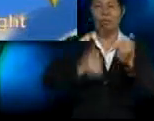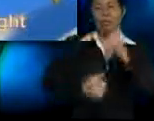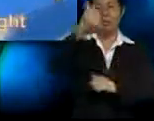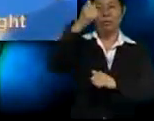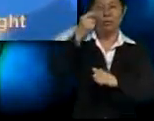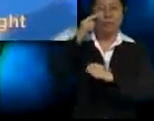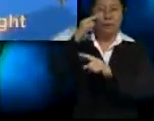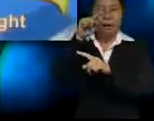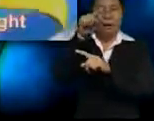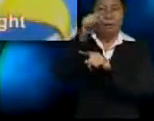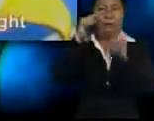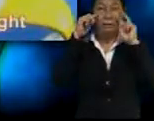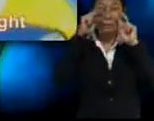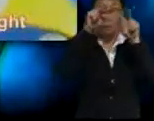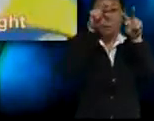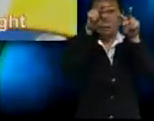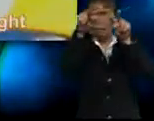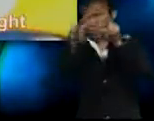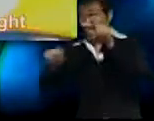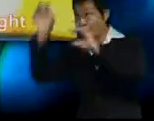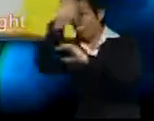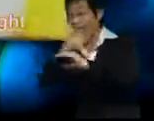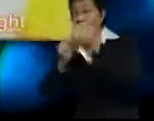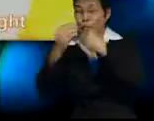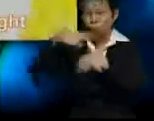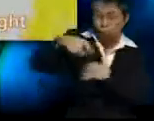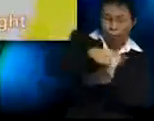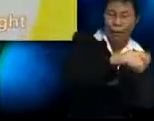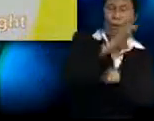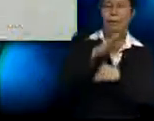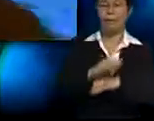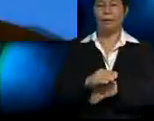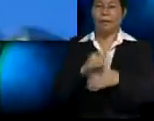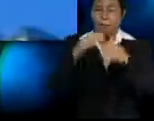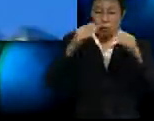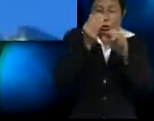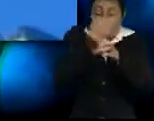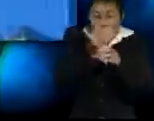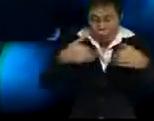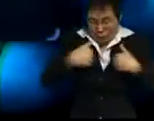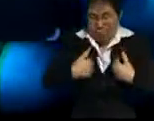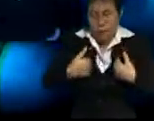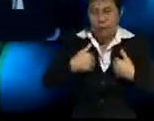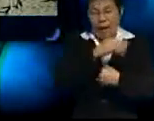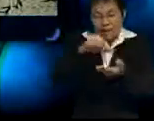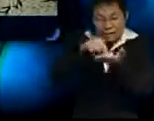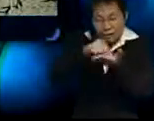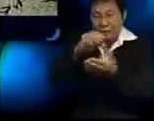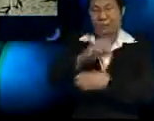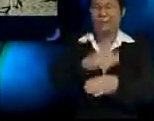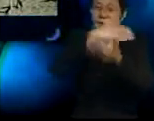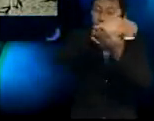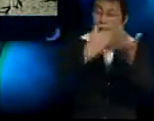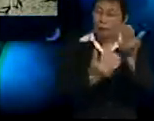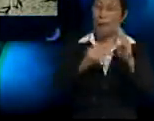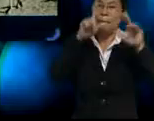keen eyesight to find food like bugs, worms, small mammals, and grains. But some